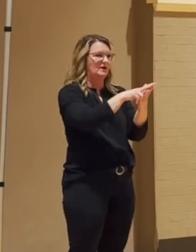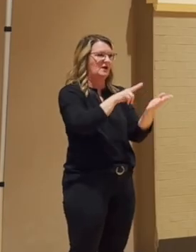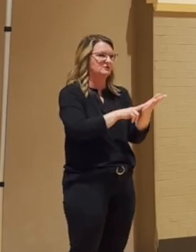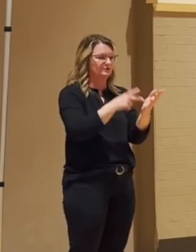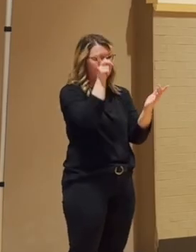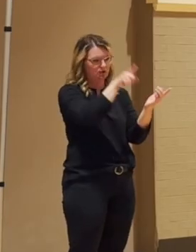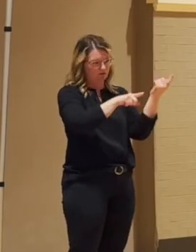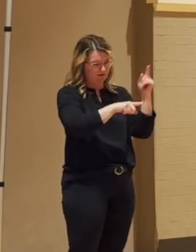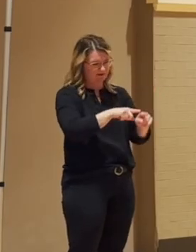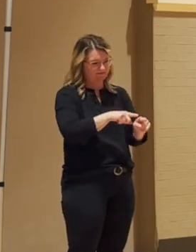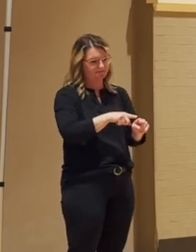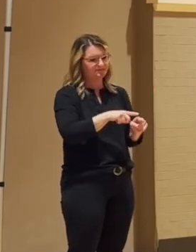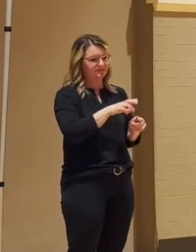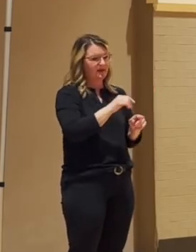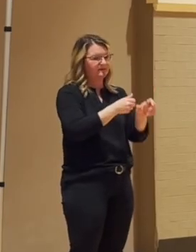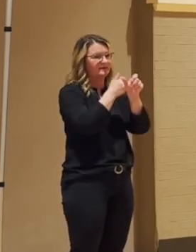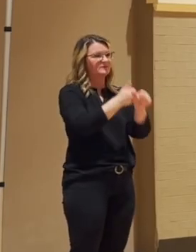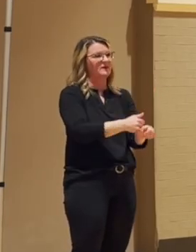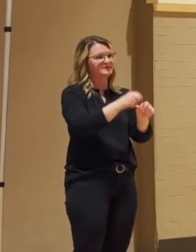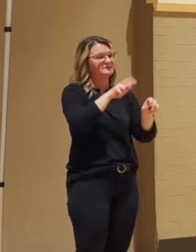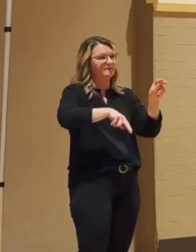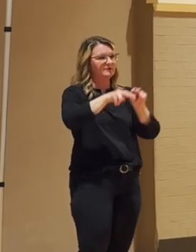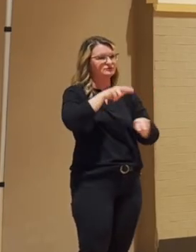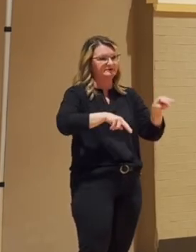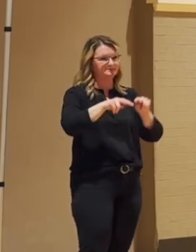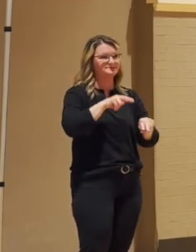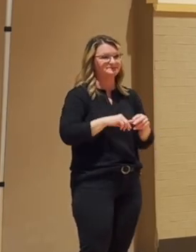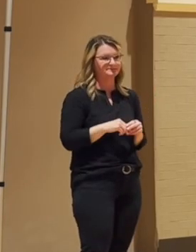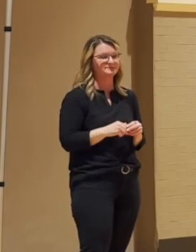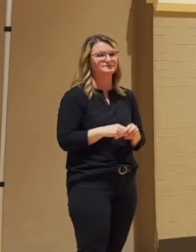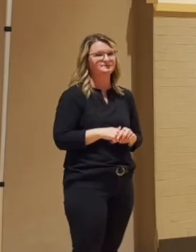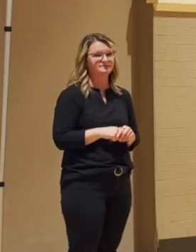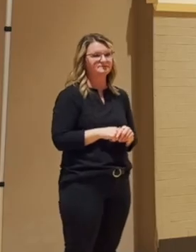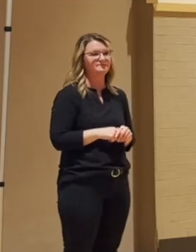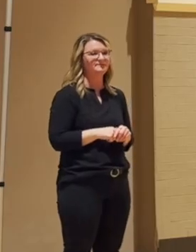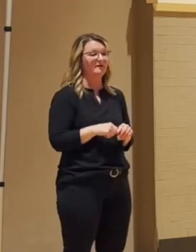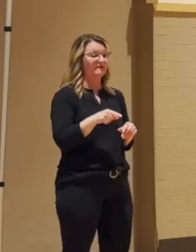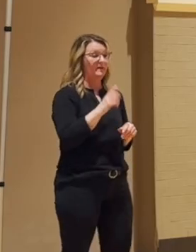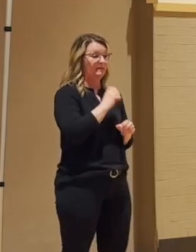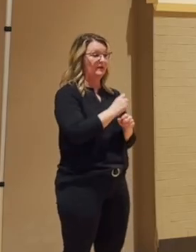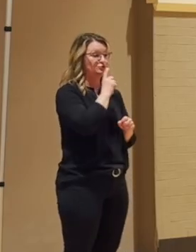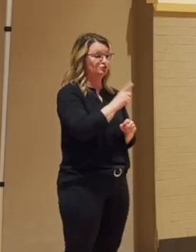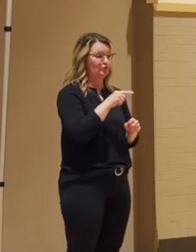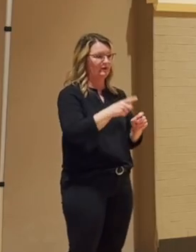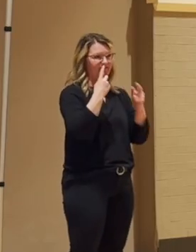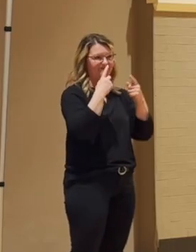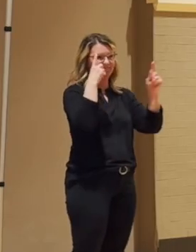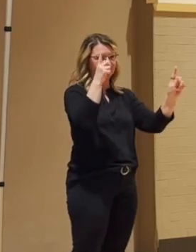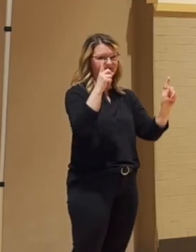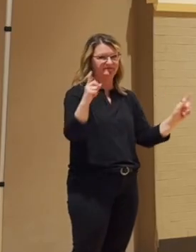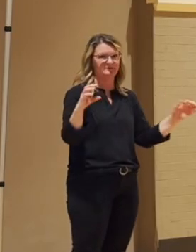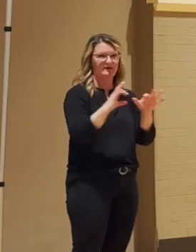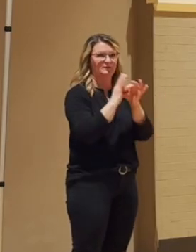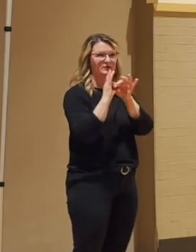terms and compliance monitoring to ensure effective participation. So we are just,